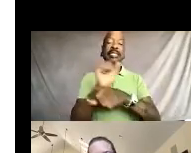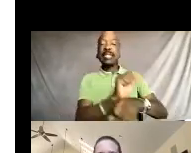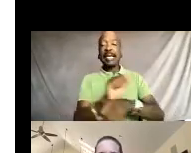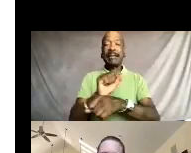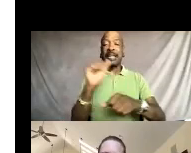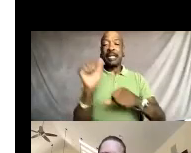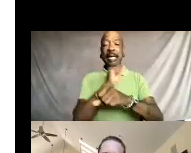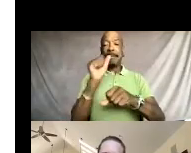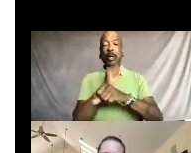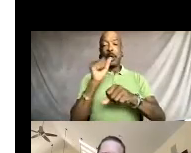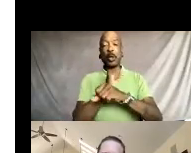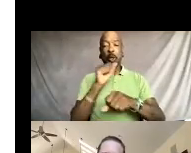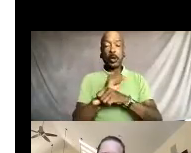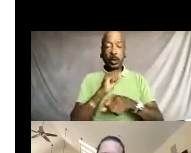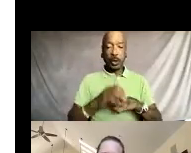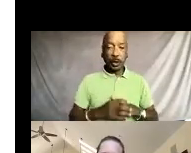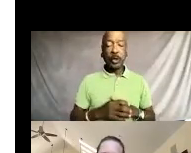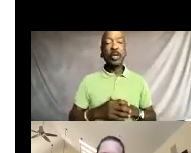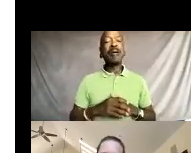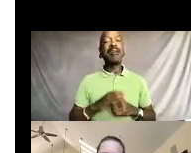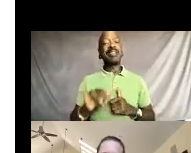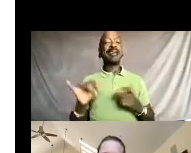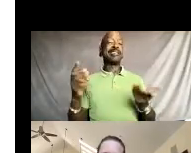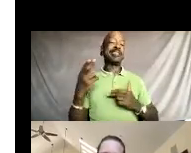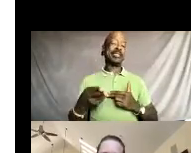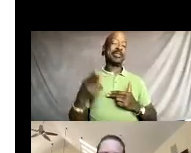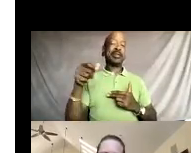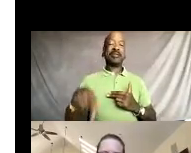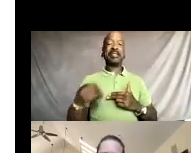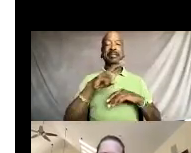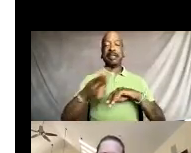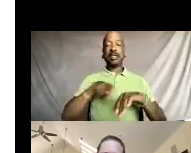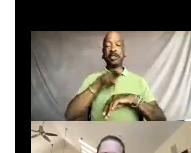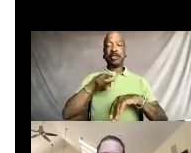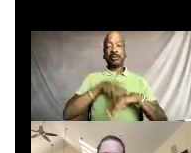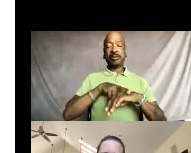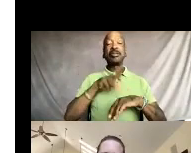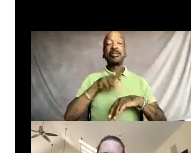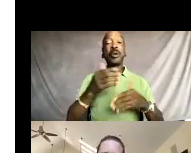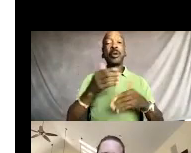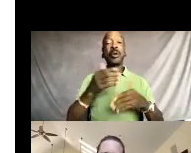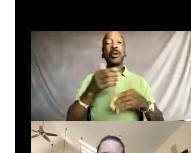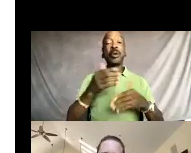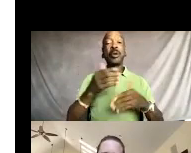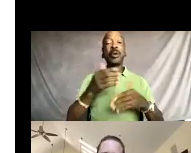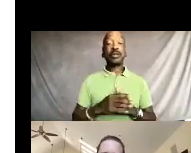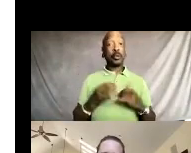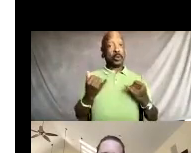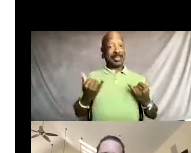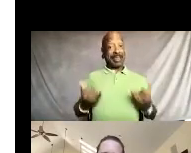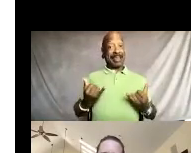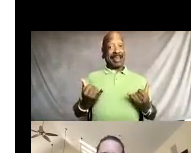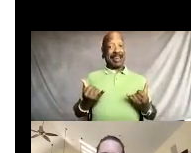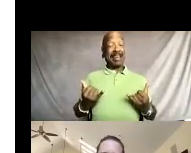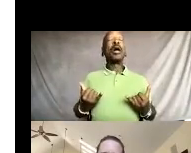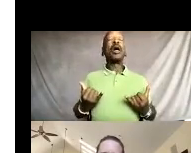to create this nation. Next slide. So fast forward to today, and we see effects